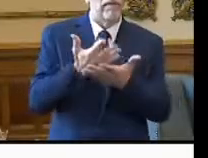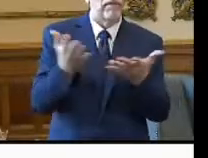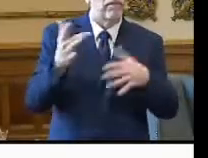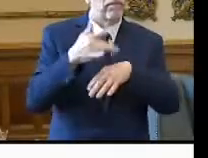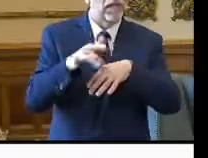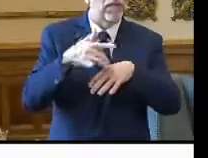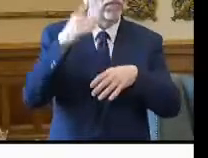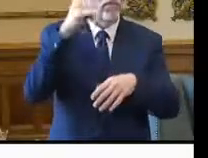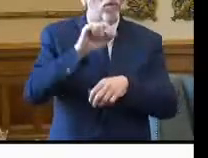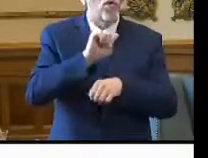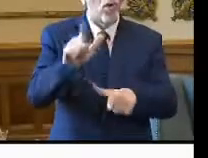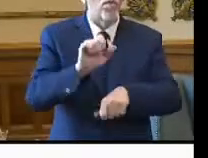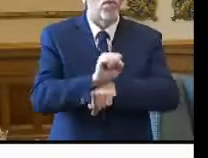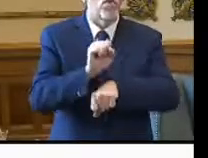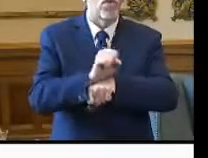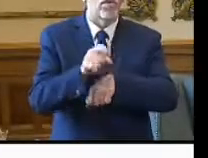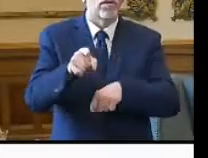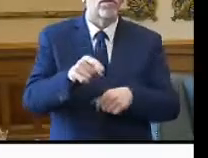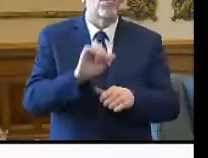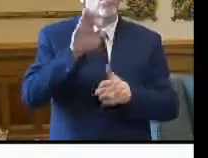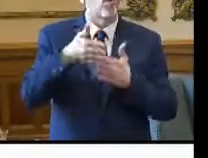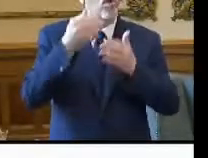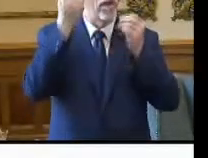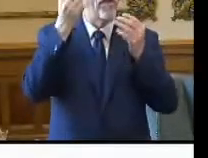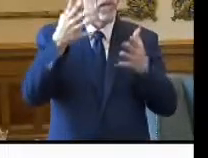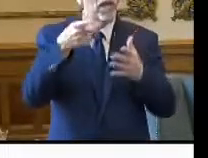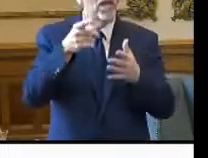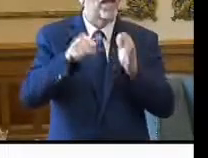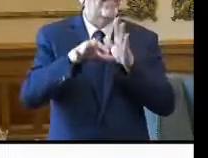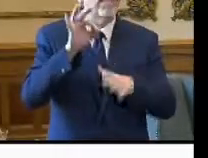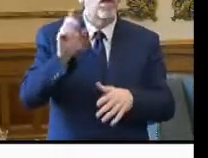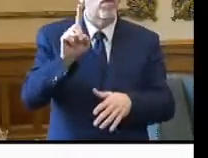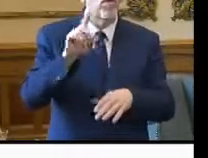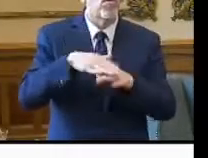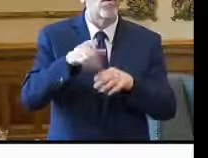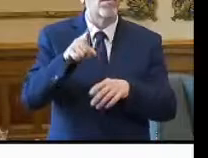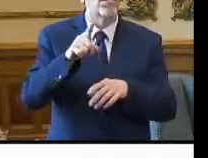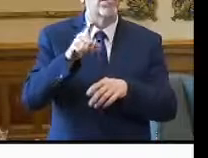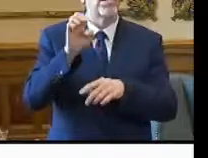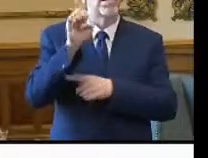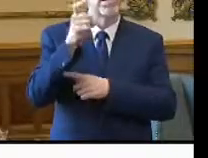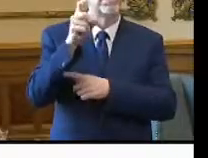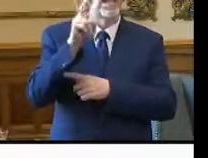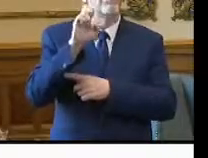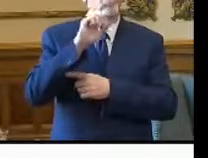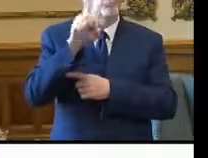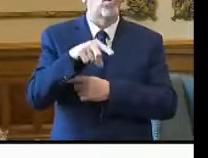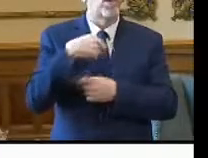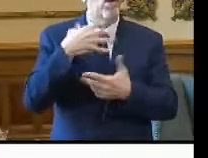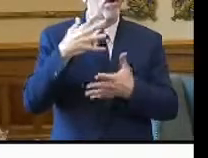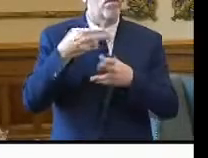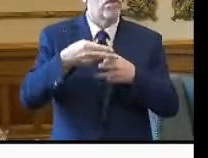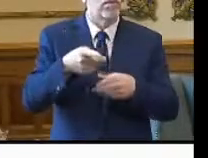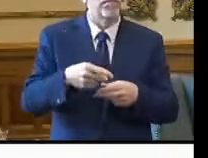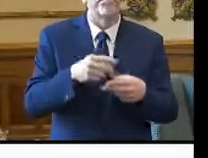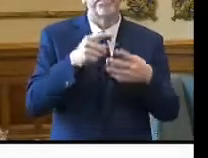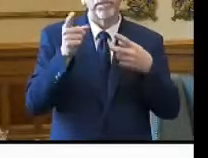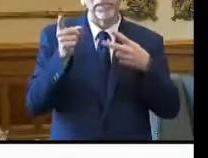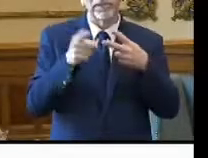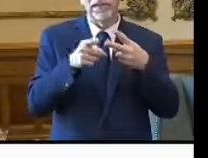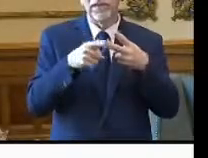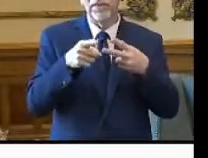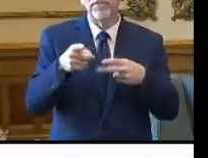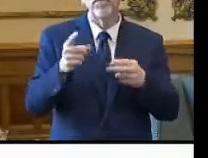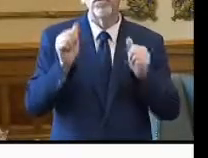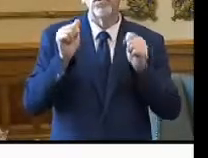for every employee. All of that information can be found on the executive order, as I mentioned. Secondly,